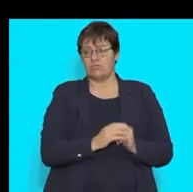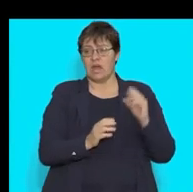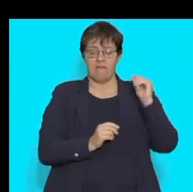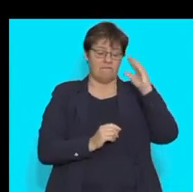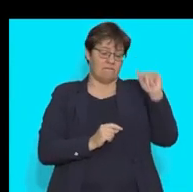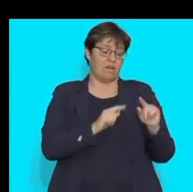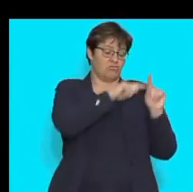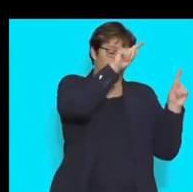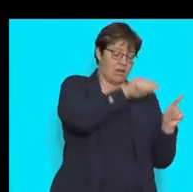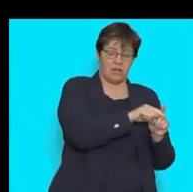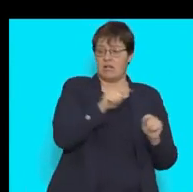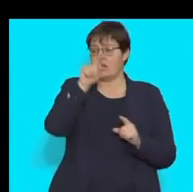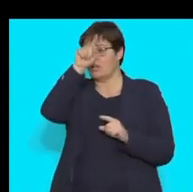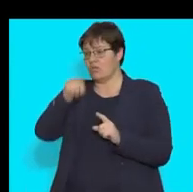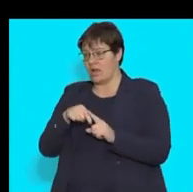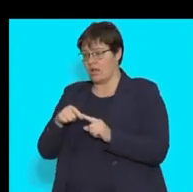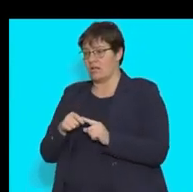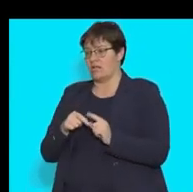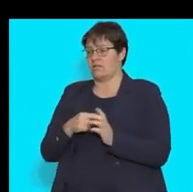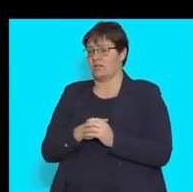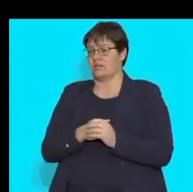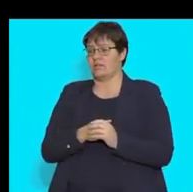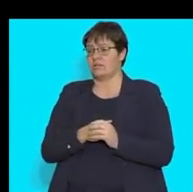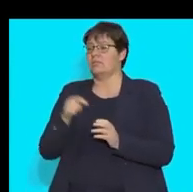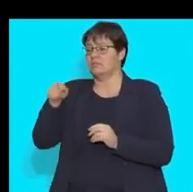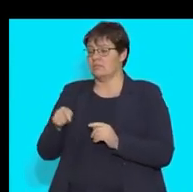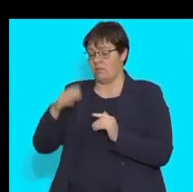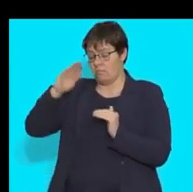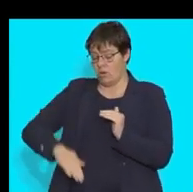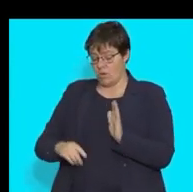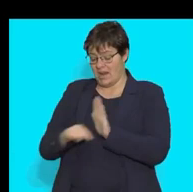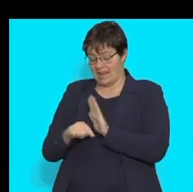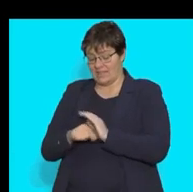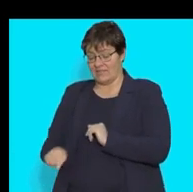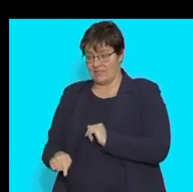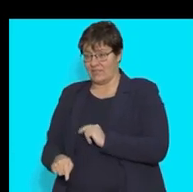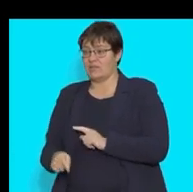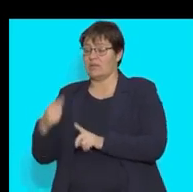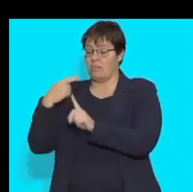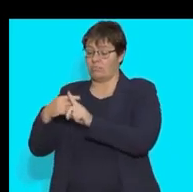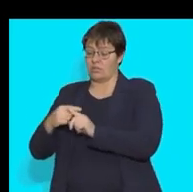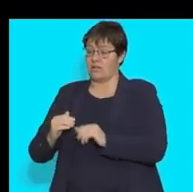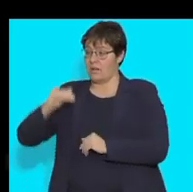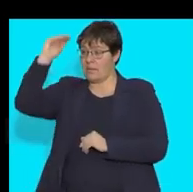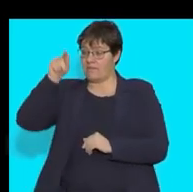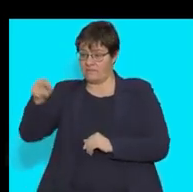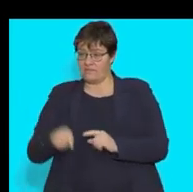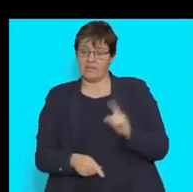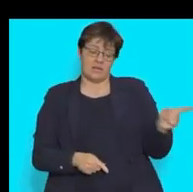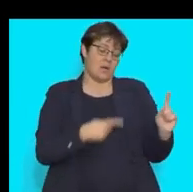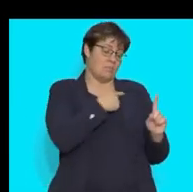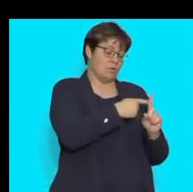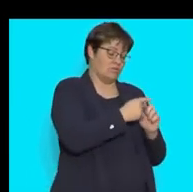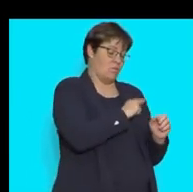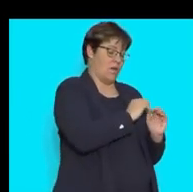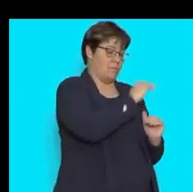triangle there, and a triangle there. Below the line, this is a negative space. This is a positive because it's above the line.